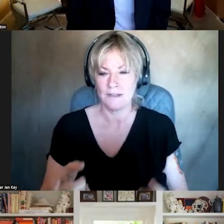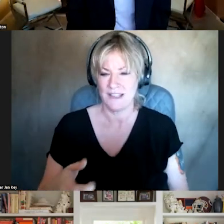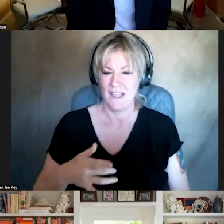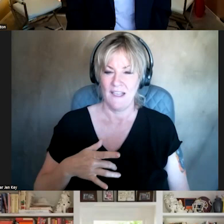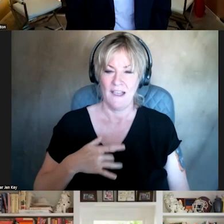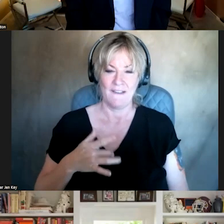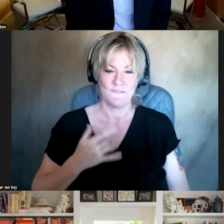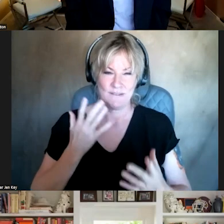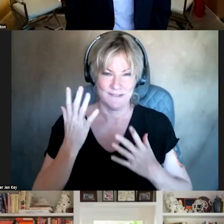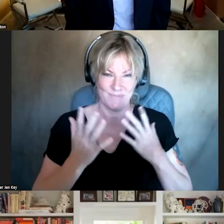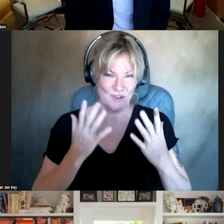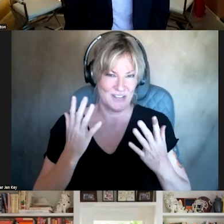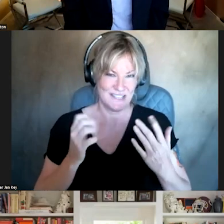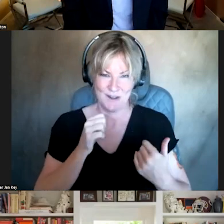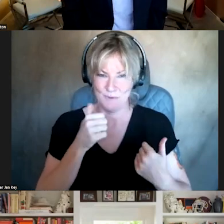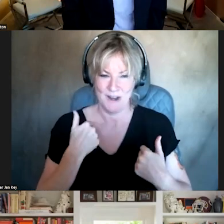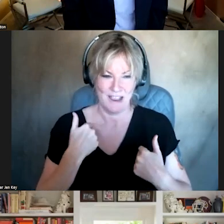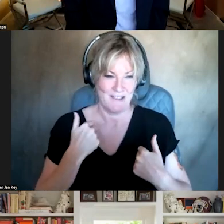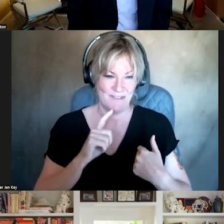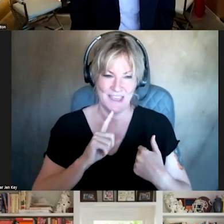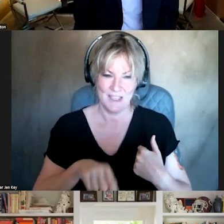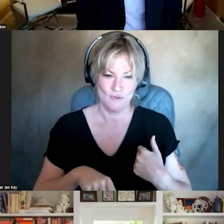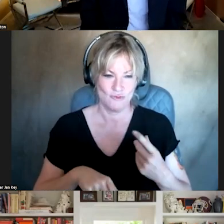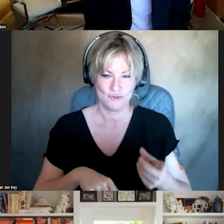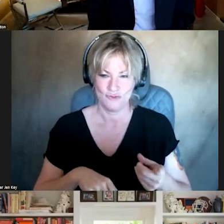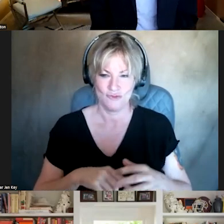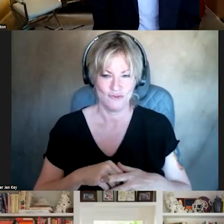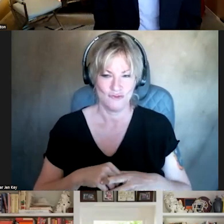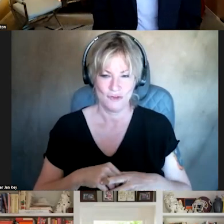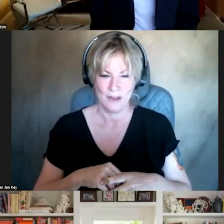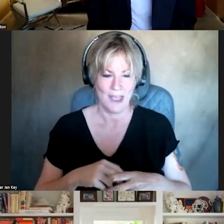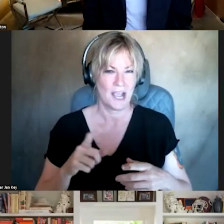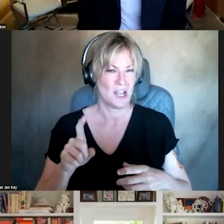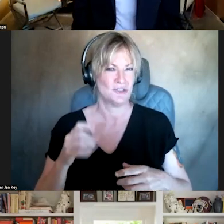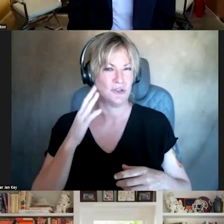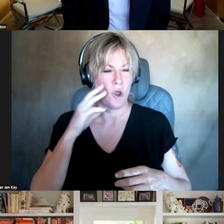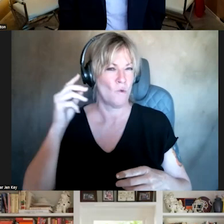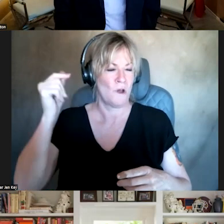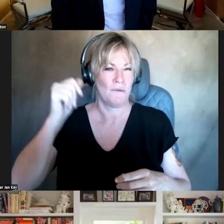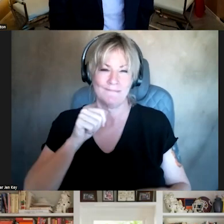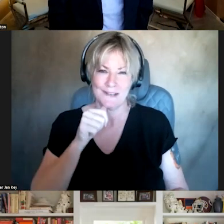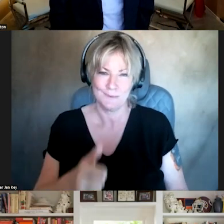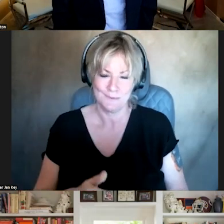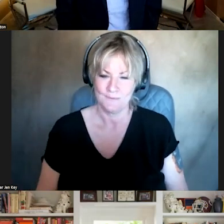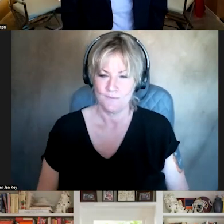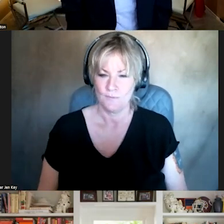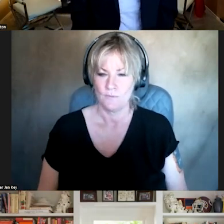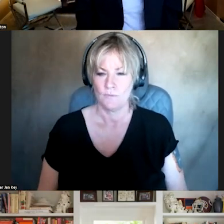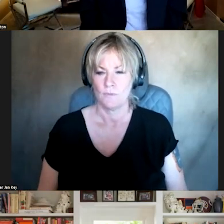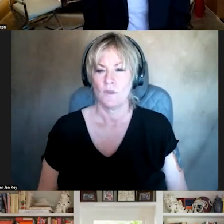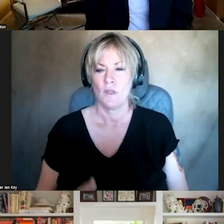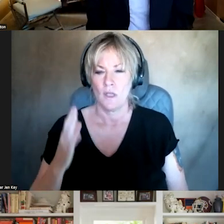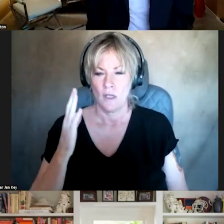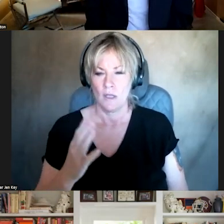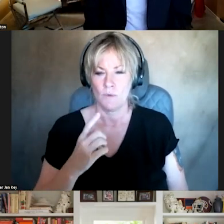little embarrassed that I don't have the answer just immediately. I'm going to